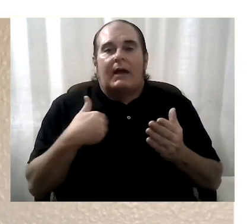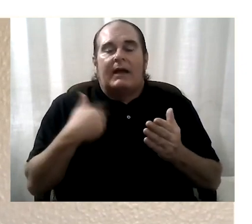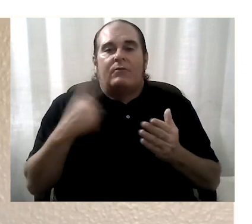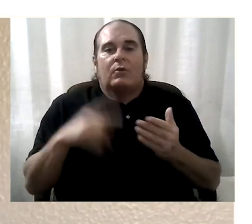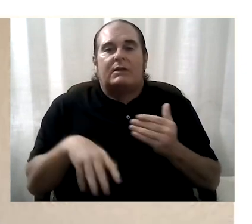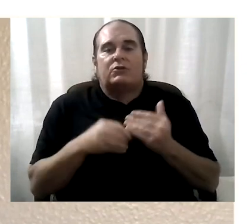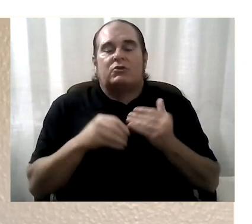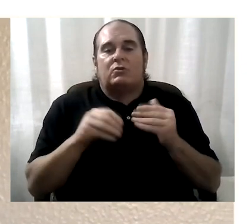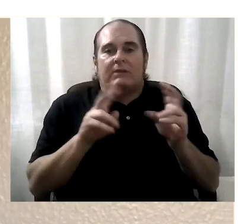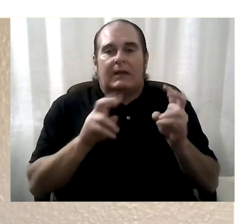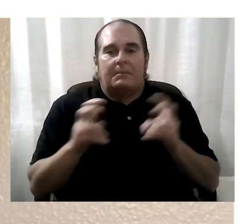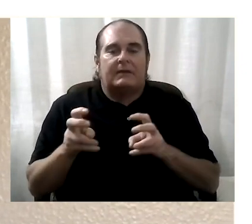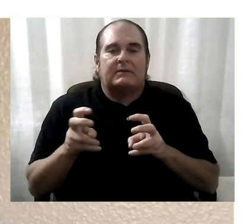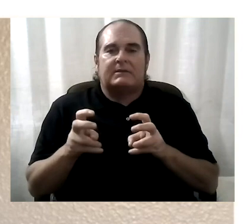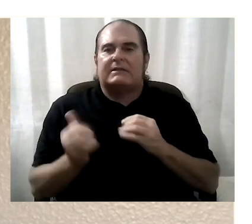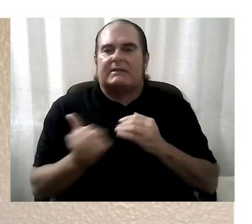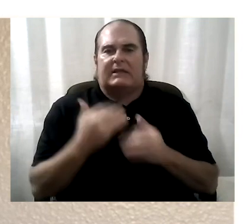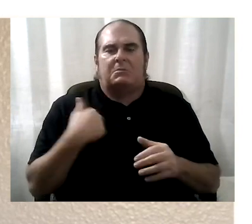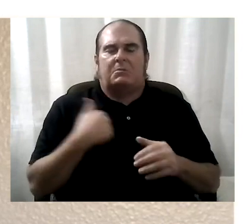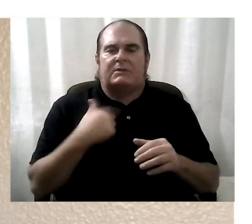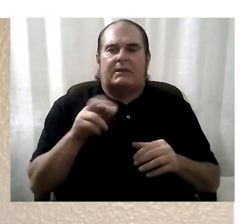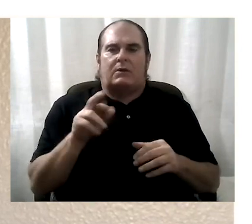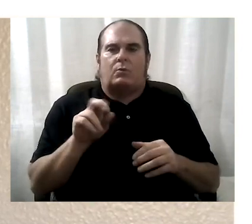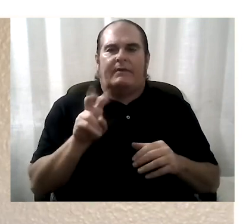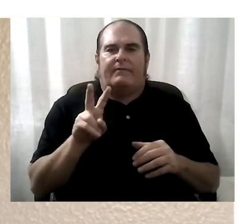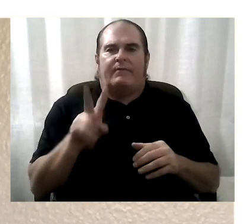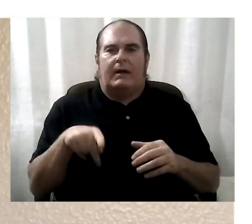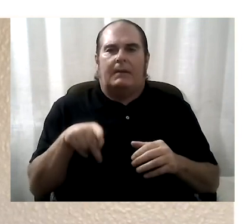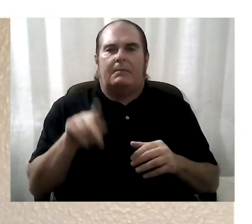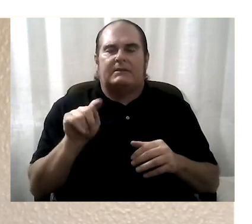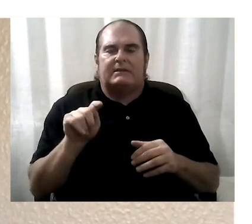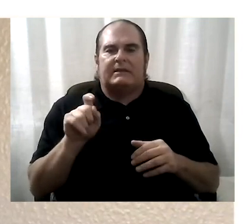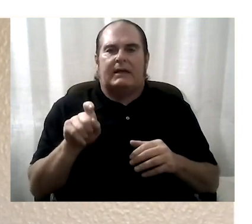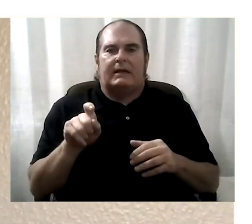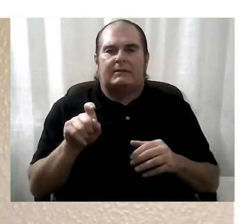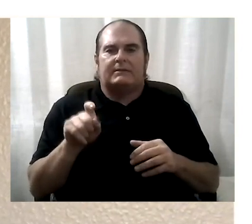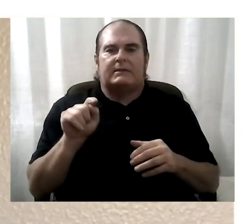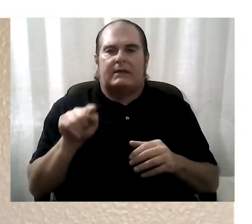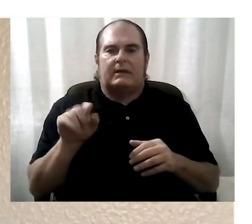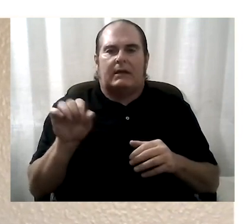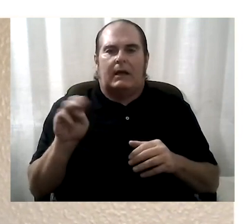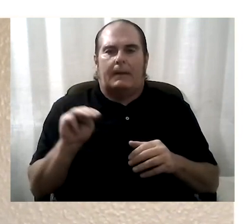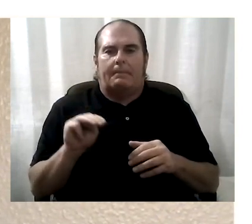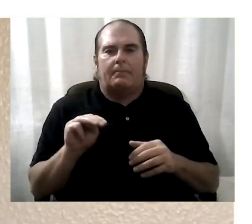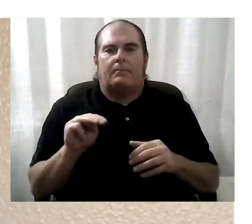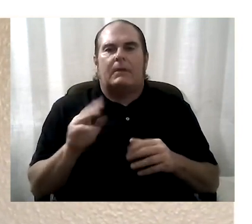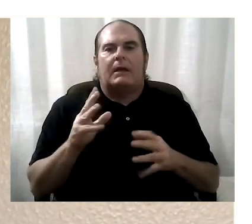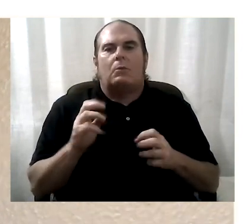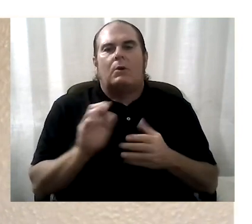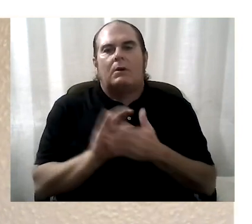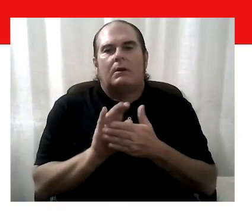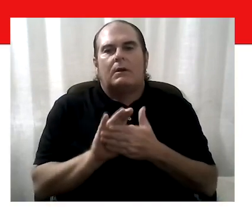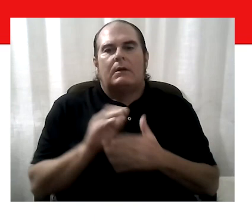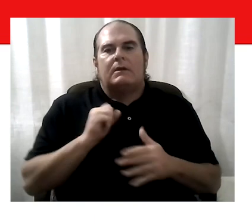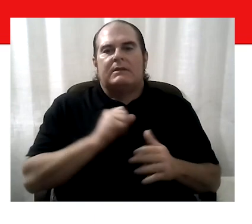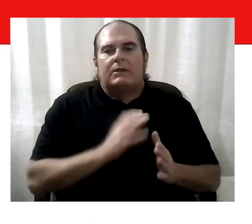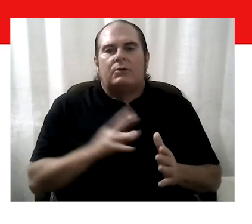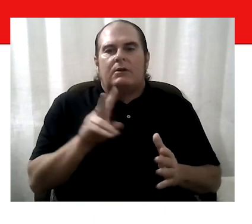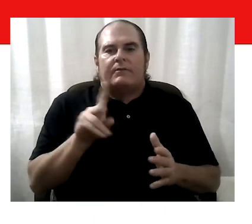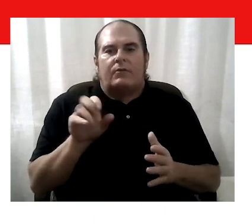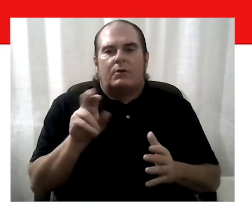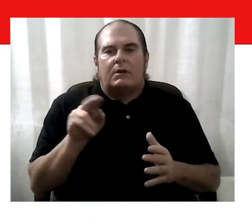it. So until March 26th, I've been Craig Davis, and use your power.